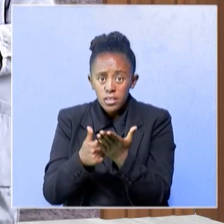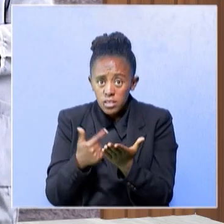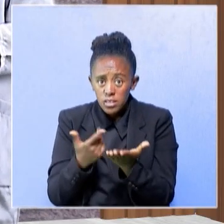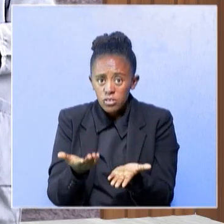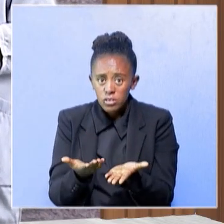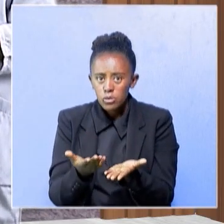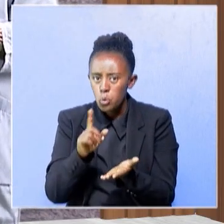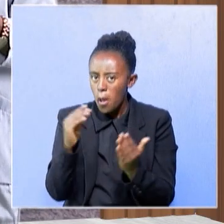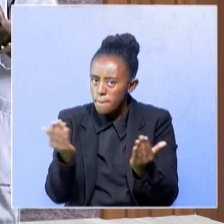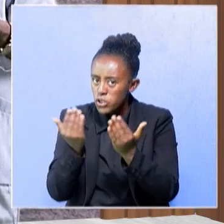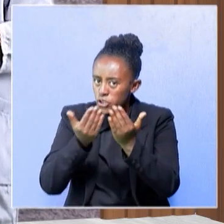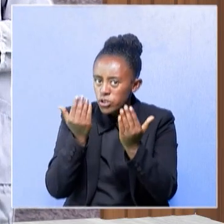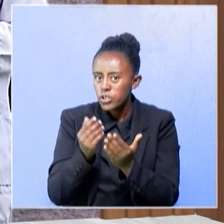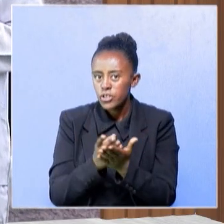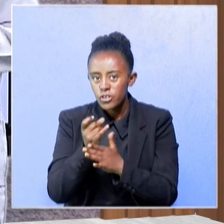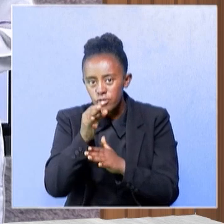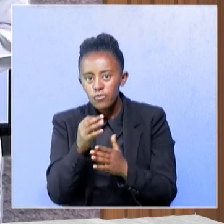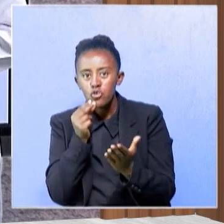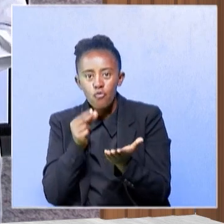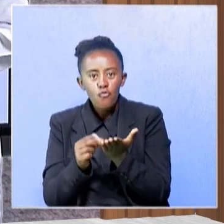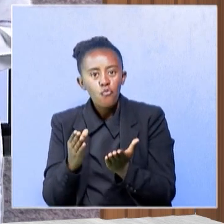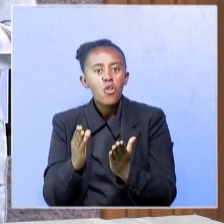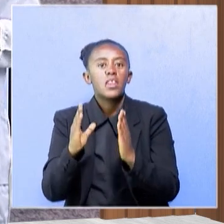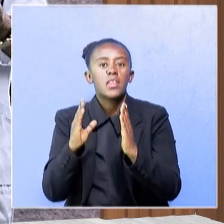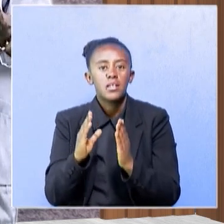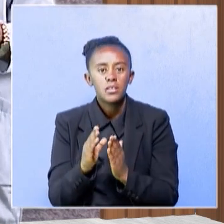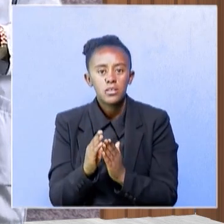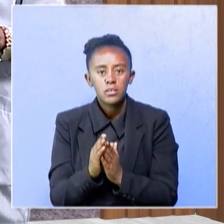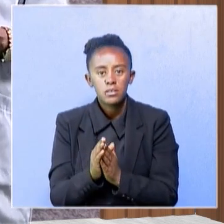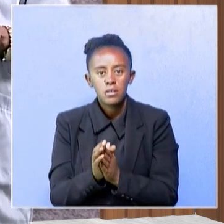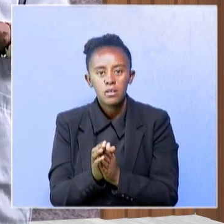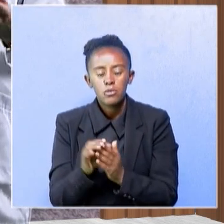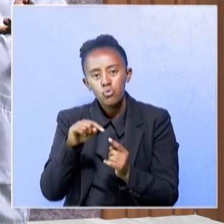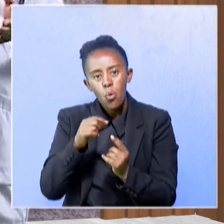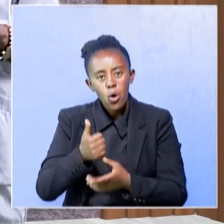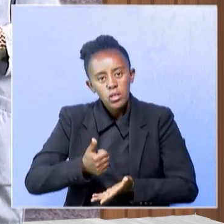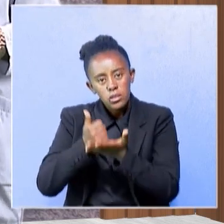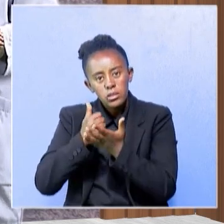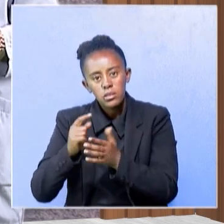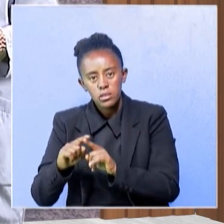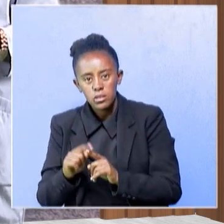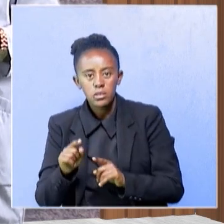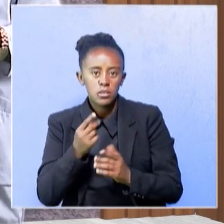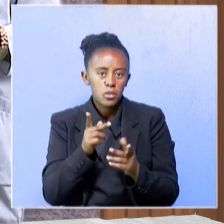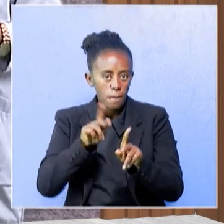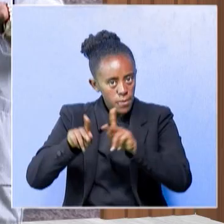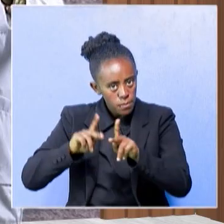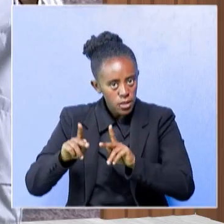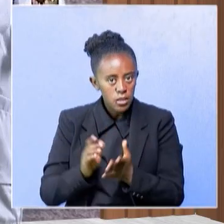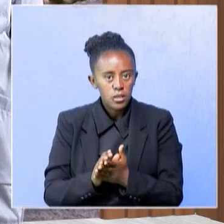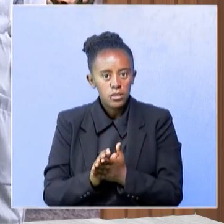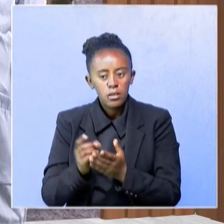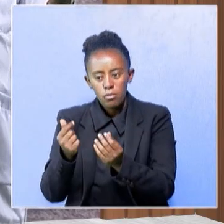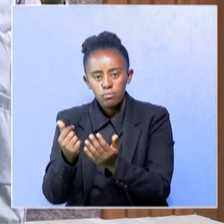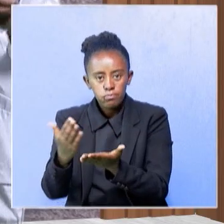common really. We appreciate some of the volunteers who are keen on to assist such kind of people. They